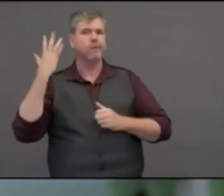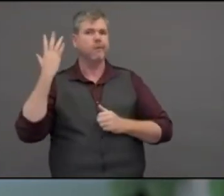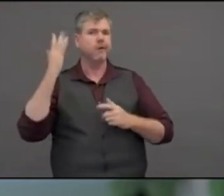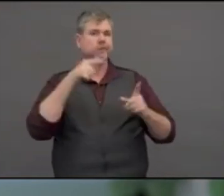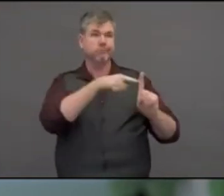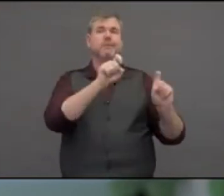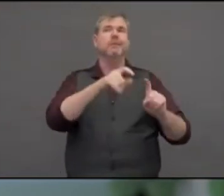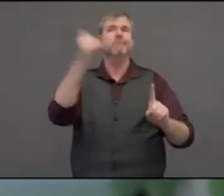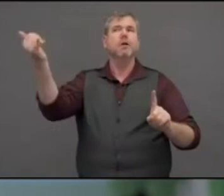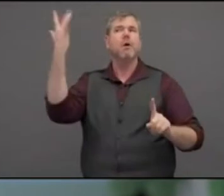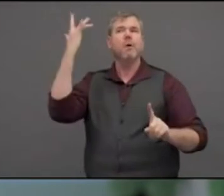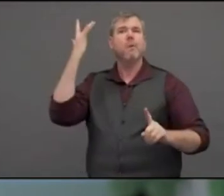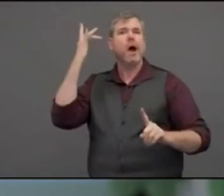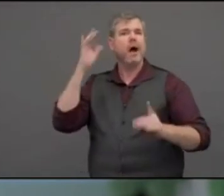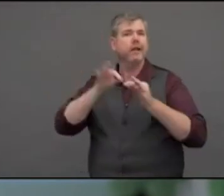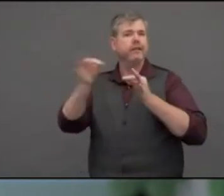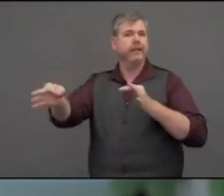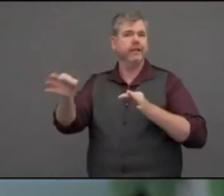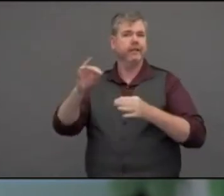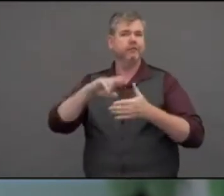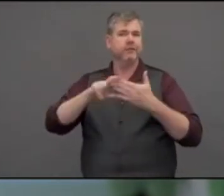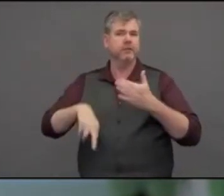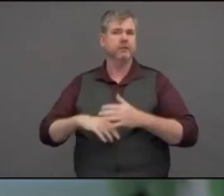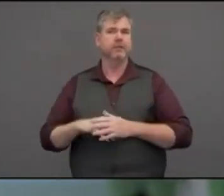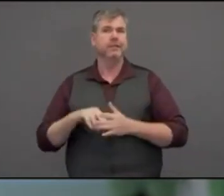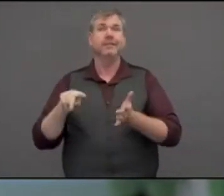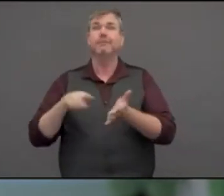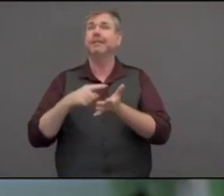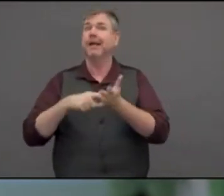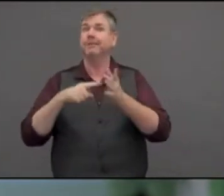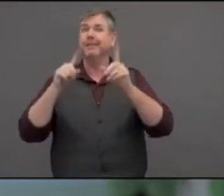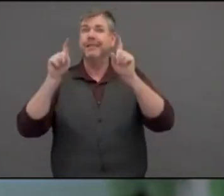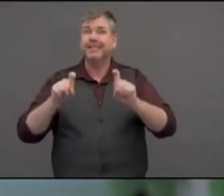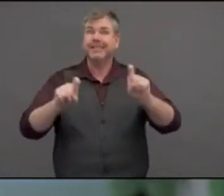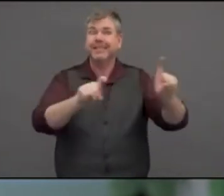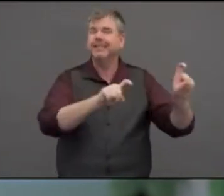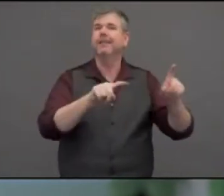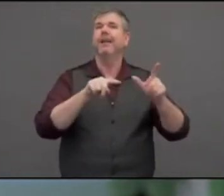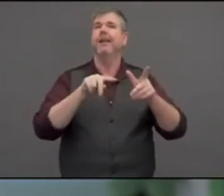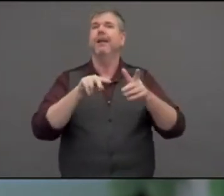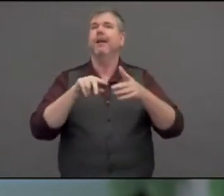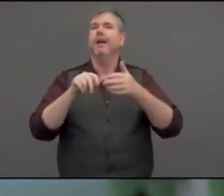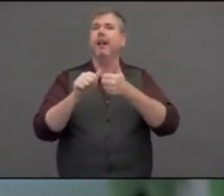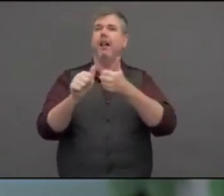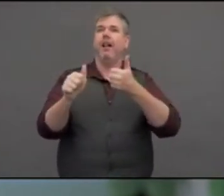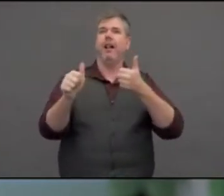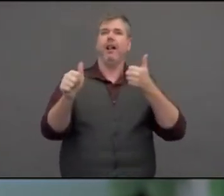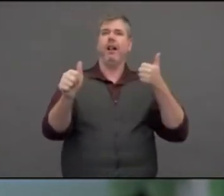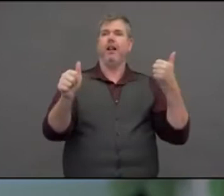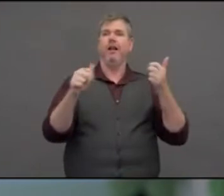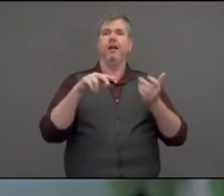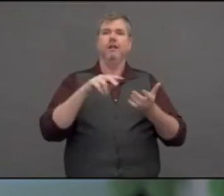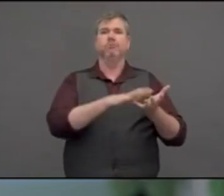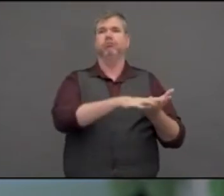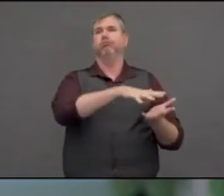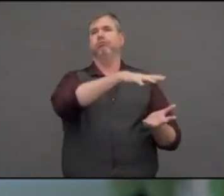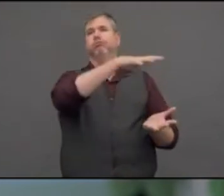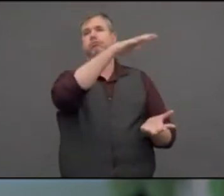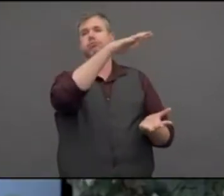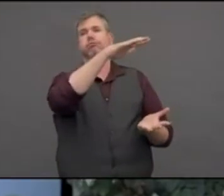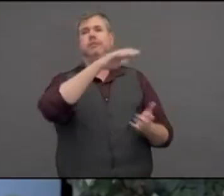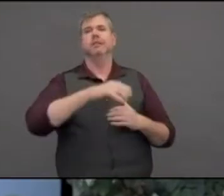has a negative impact on getting people quickly contact traced and breaking those chains of